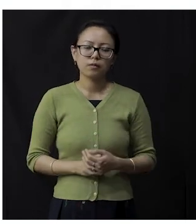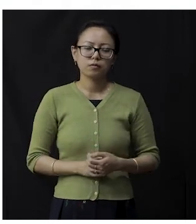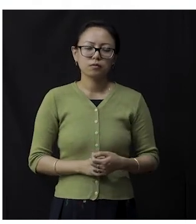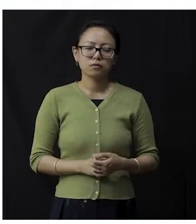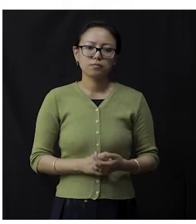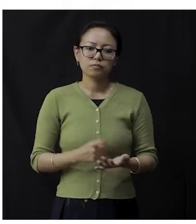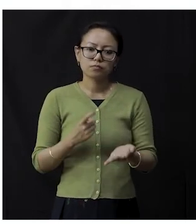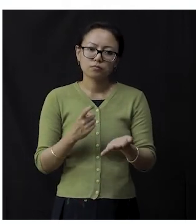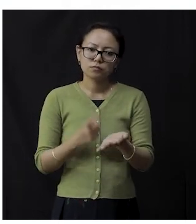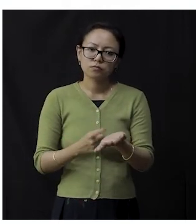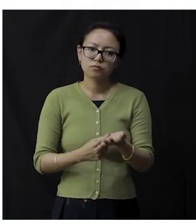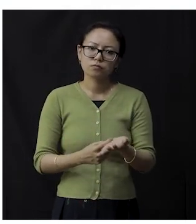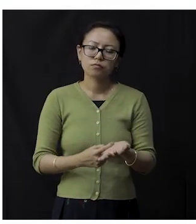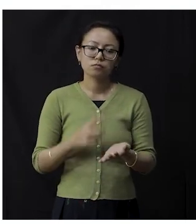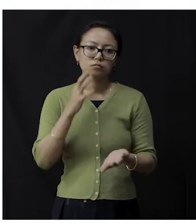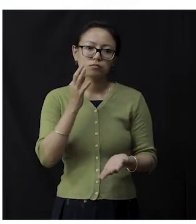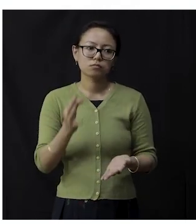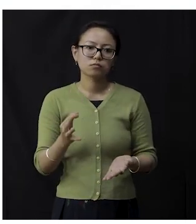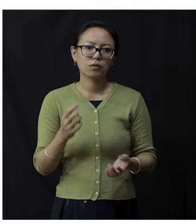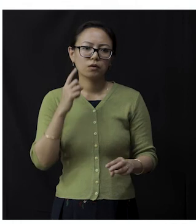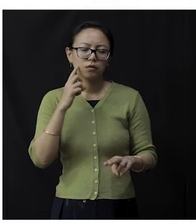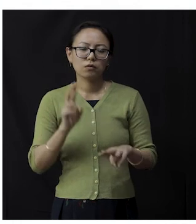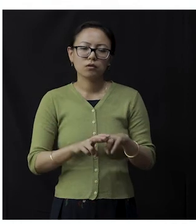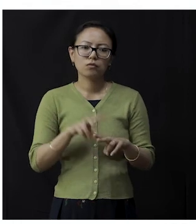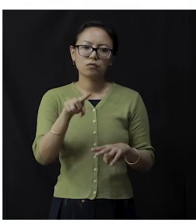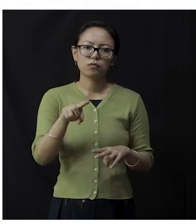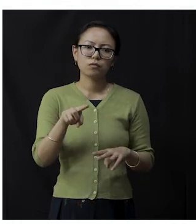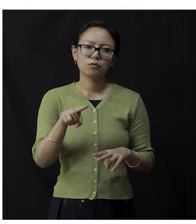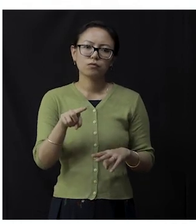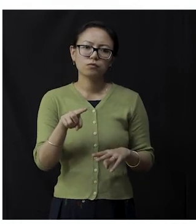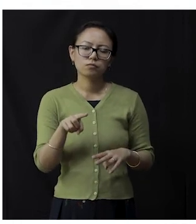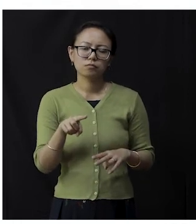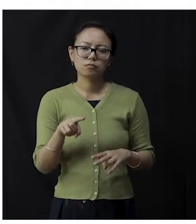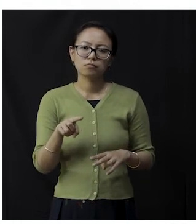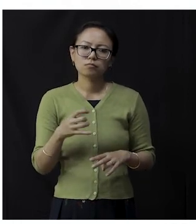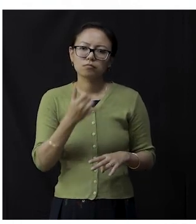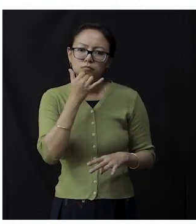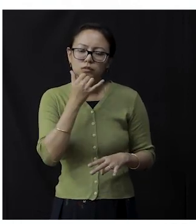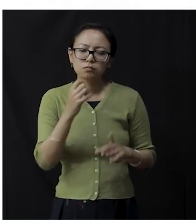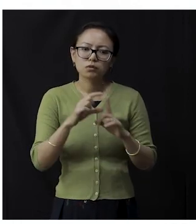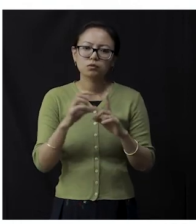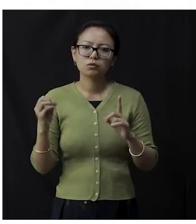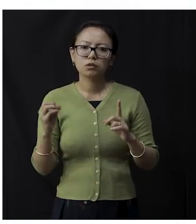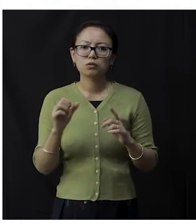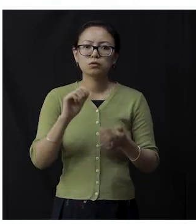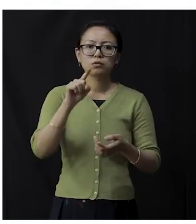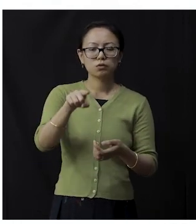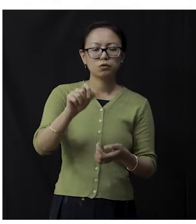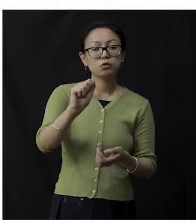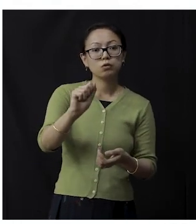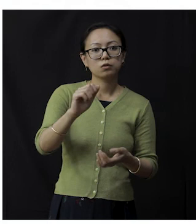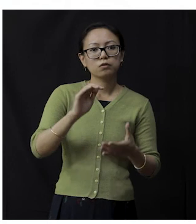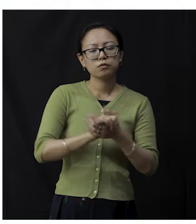you. If you make someone else upset or sad, what do you say? I'm sorry. I won't repeat it. If someone